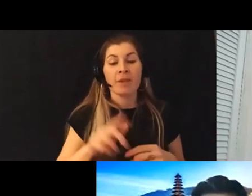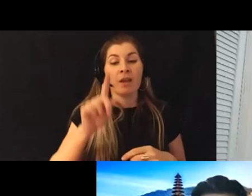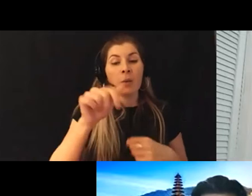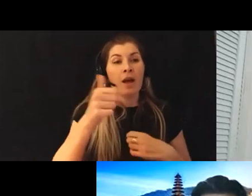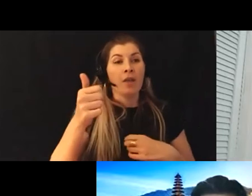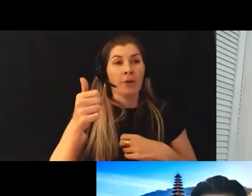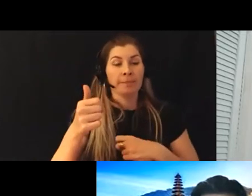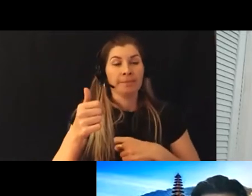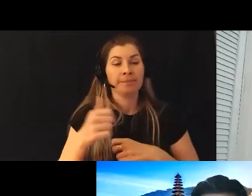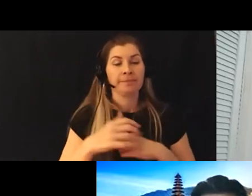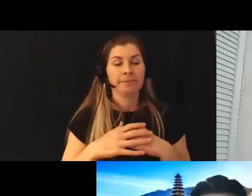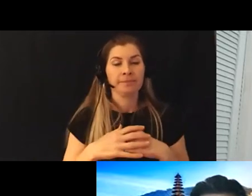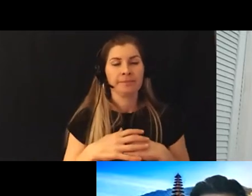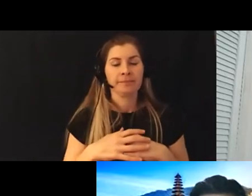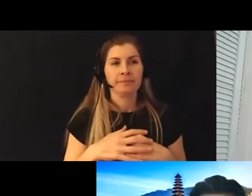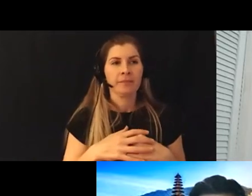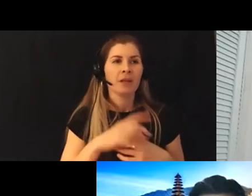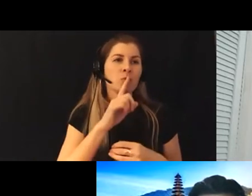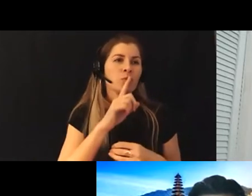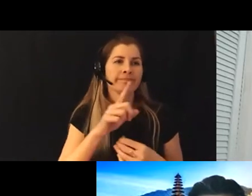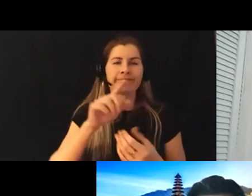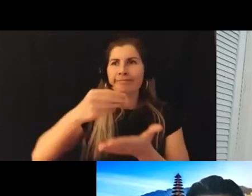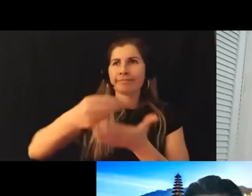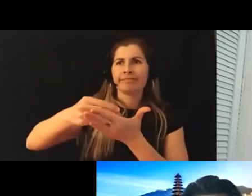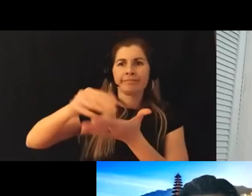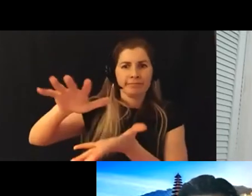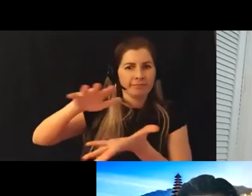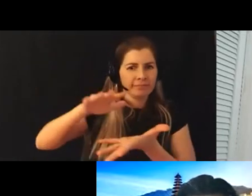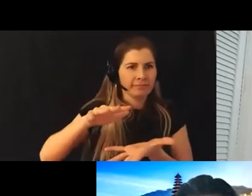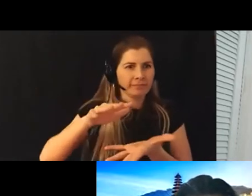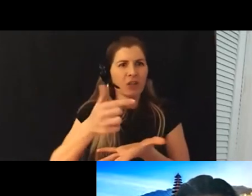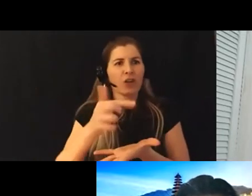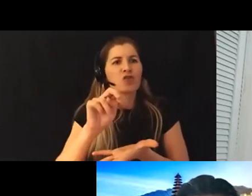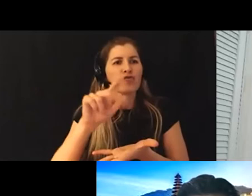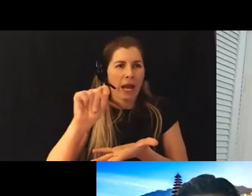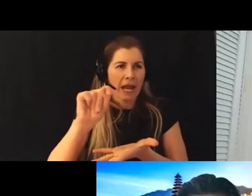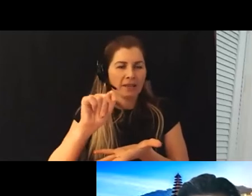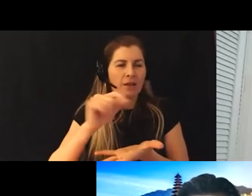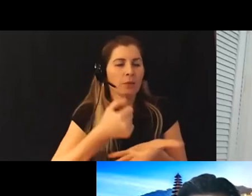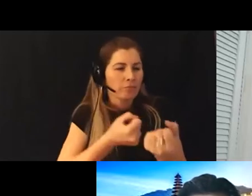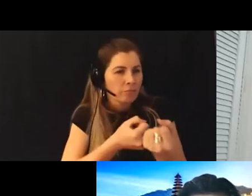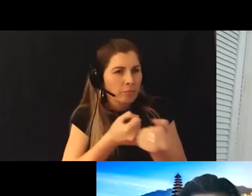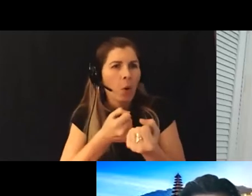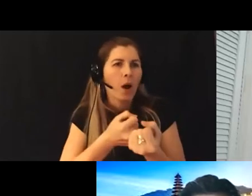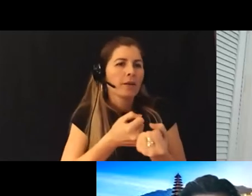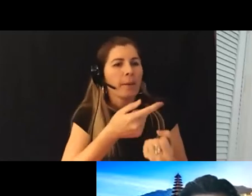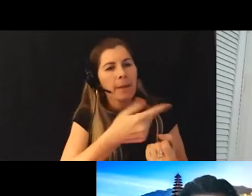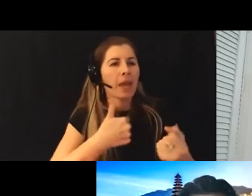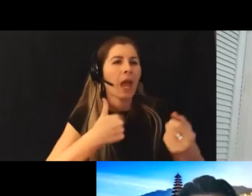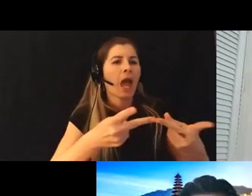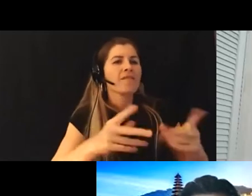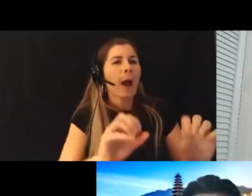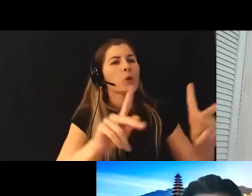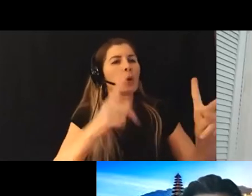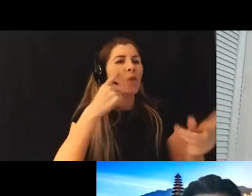mention, that even for our grants for art projects, where we fund opportunities for students to develop knowledge and skills in the